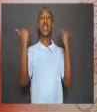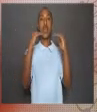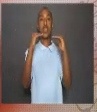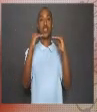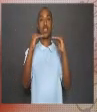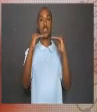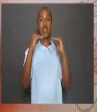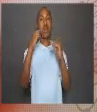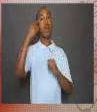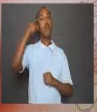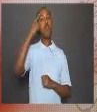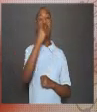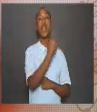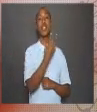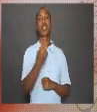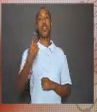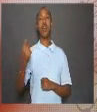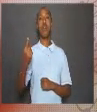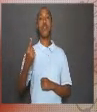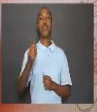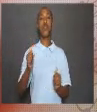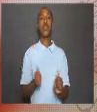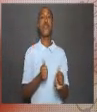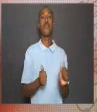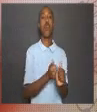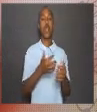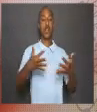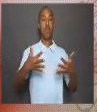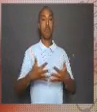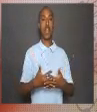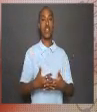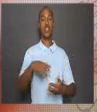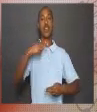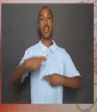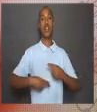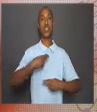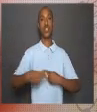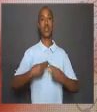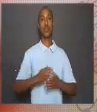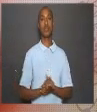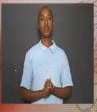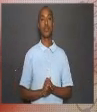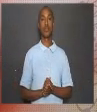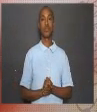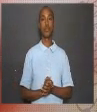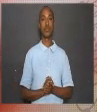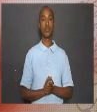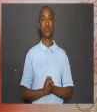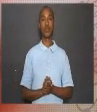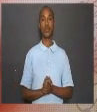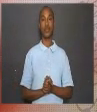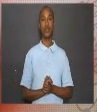equations for each of the following combination reactions.